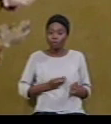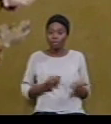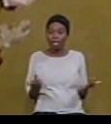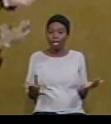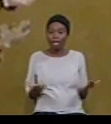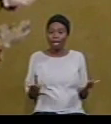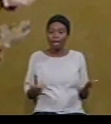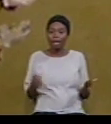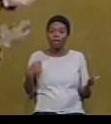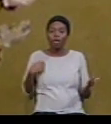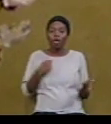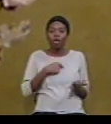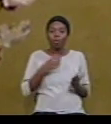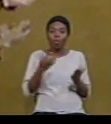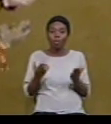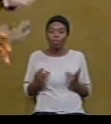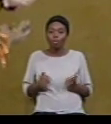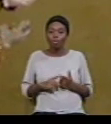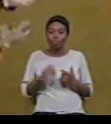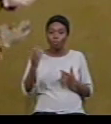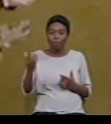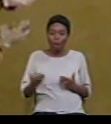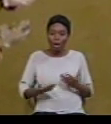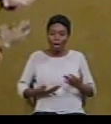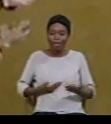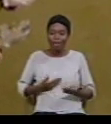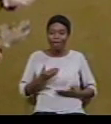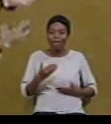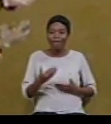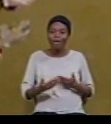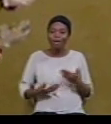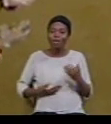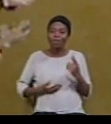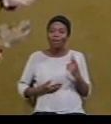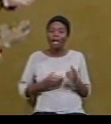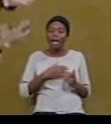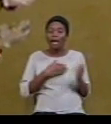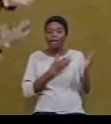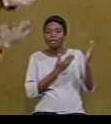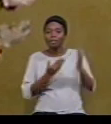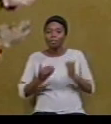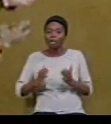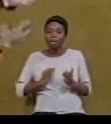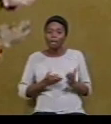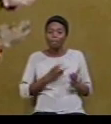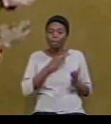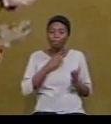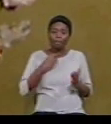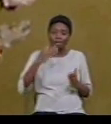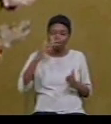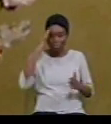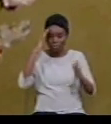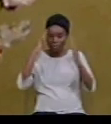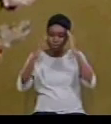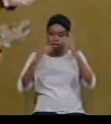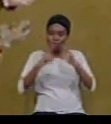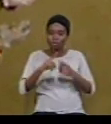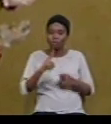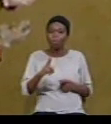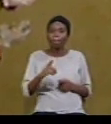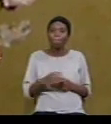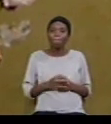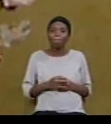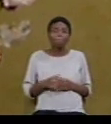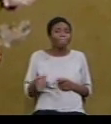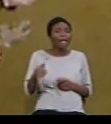we want to welcome you and bring our pastor's greeting unto you. So